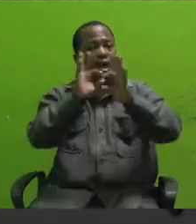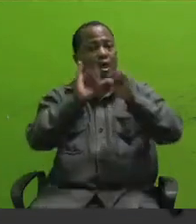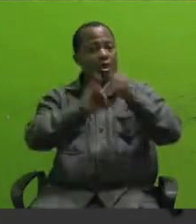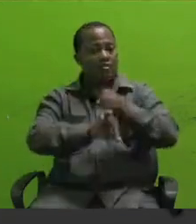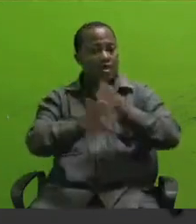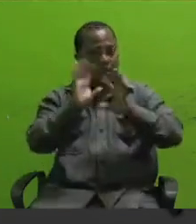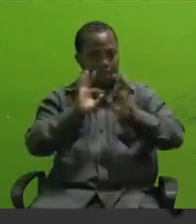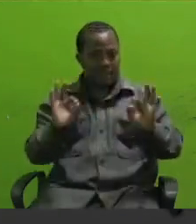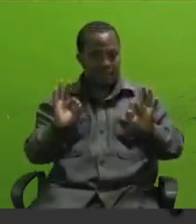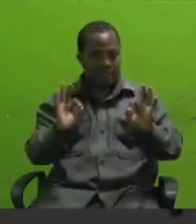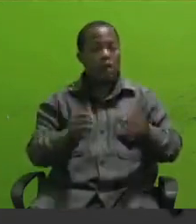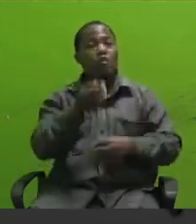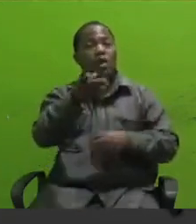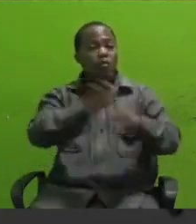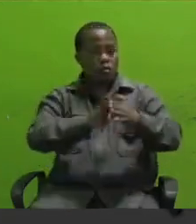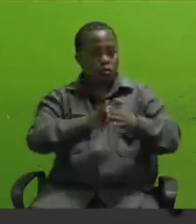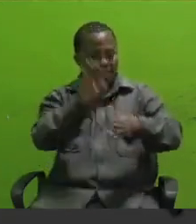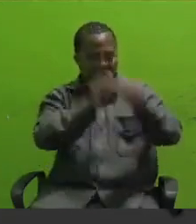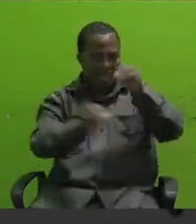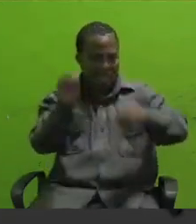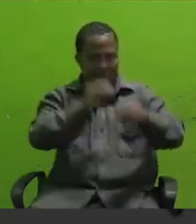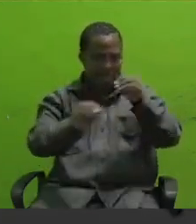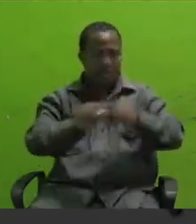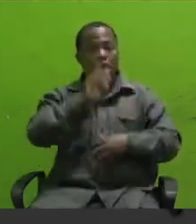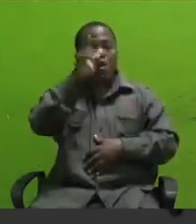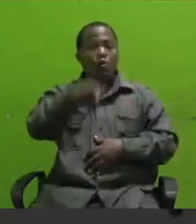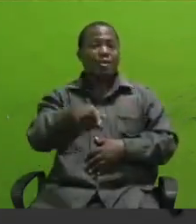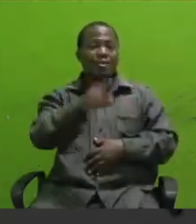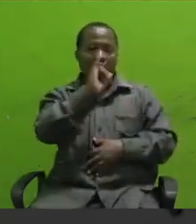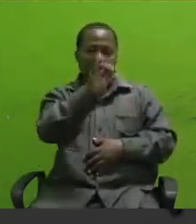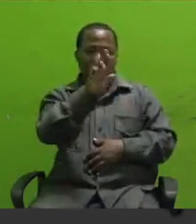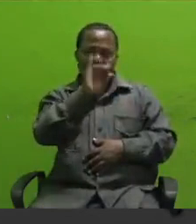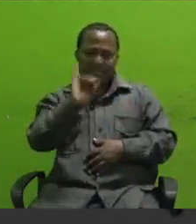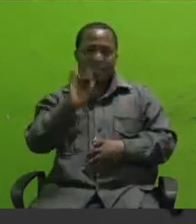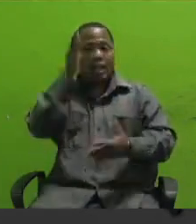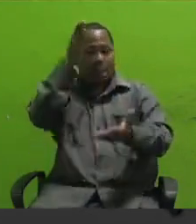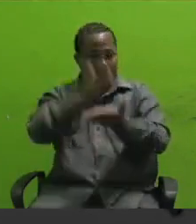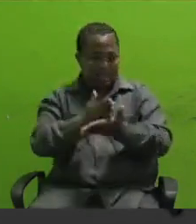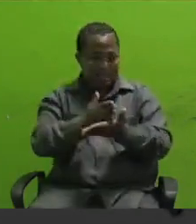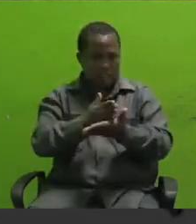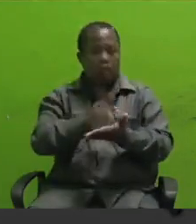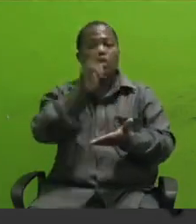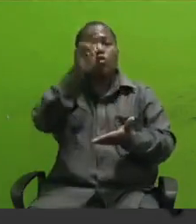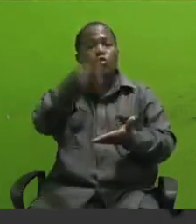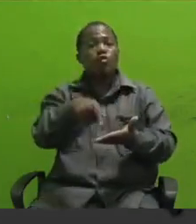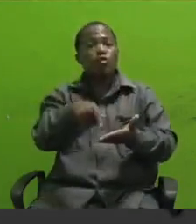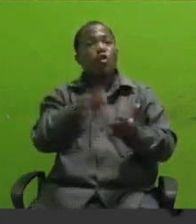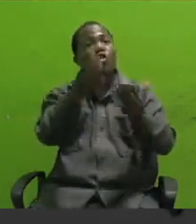Dear friends, on using chemicals which are irritant, make sure you